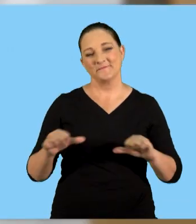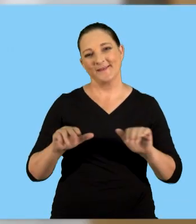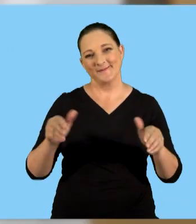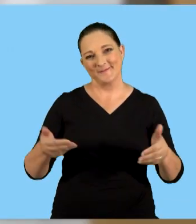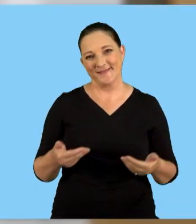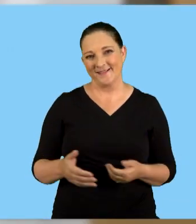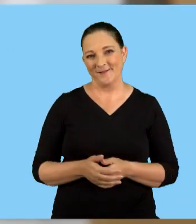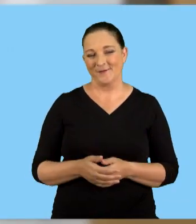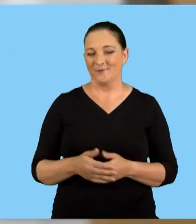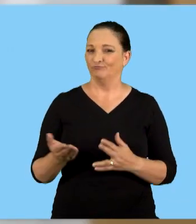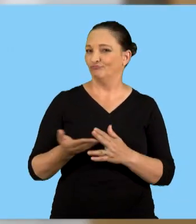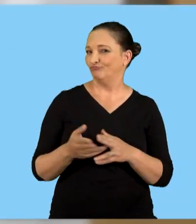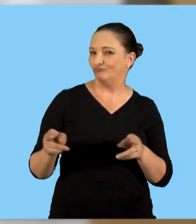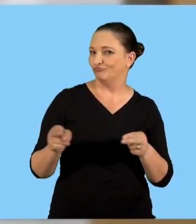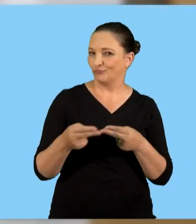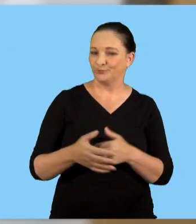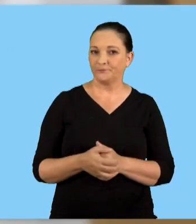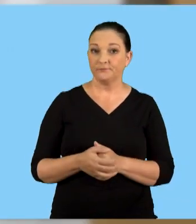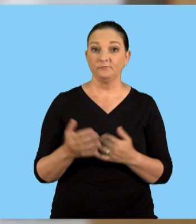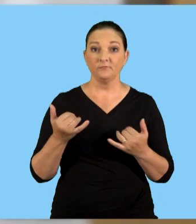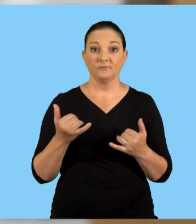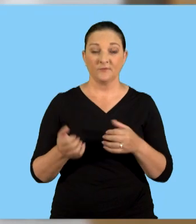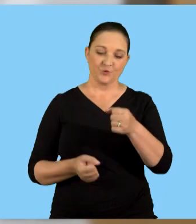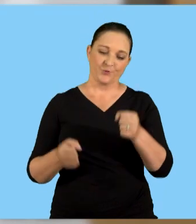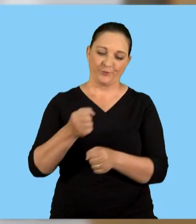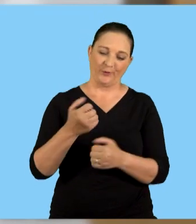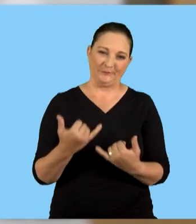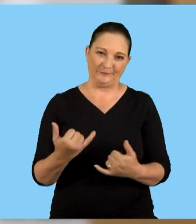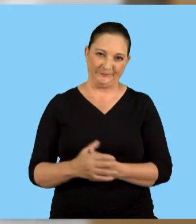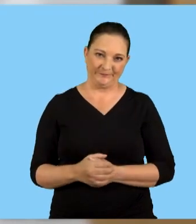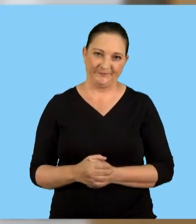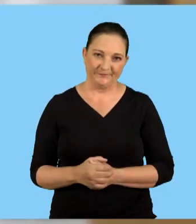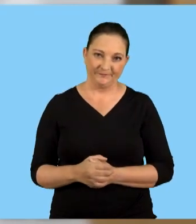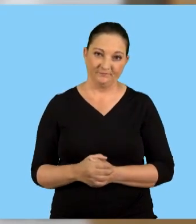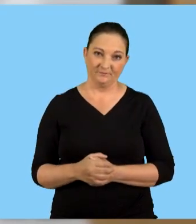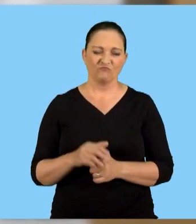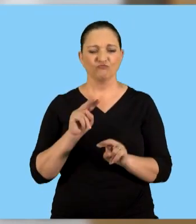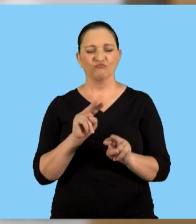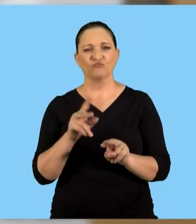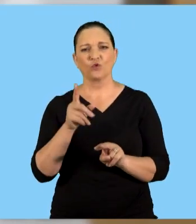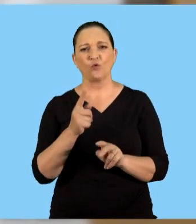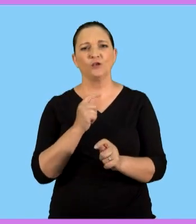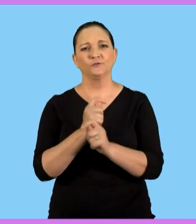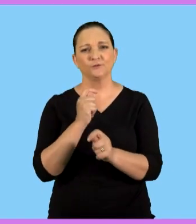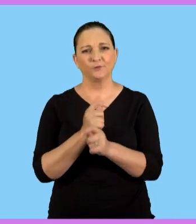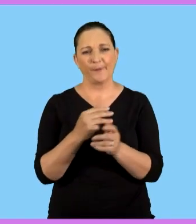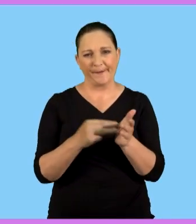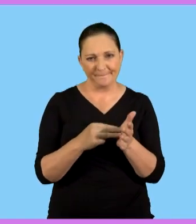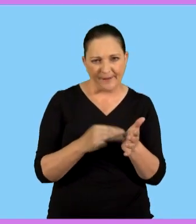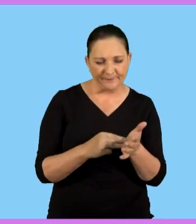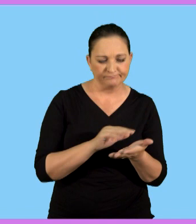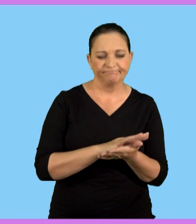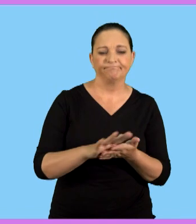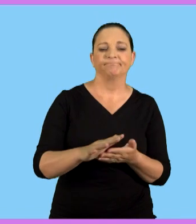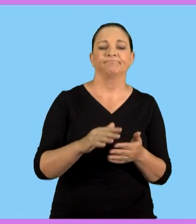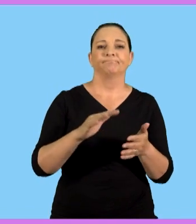Guys, welcome back after the short break. Let us quickly wrap up today's lesson. So in today's lesson, we looked at transport maps as well as